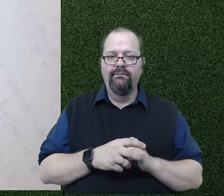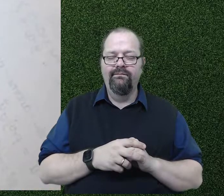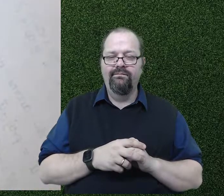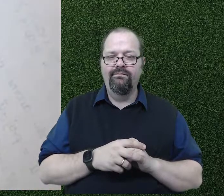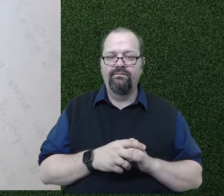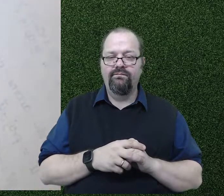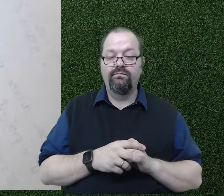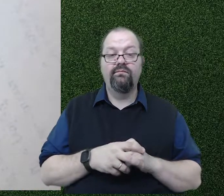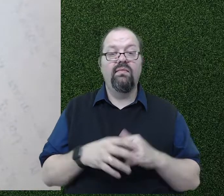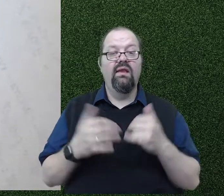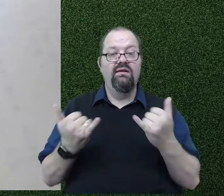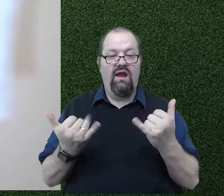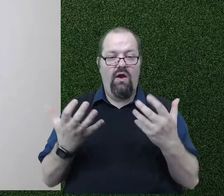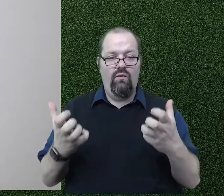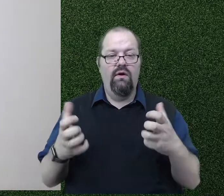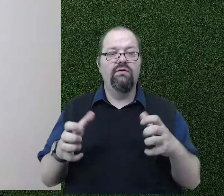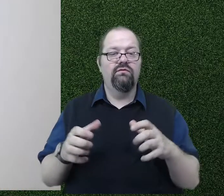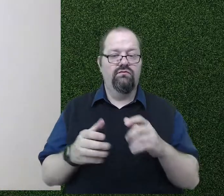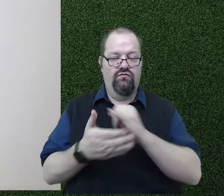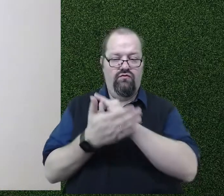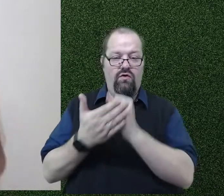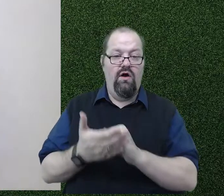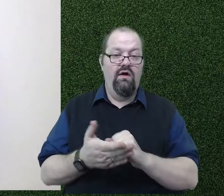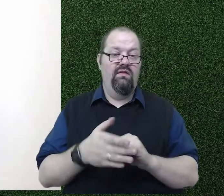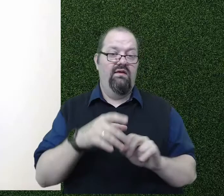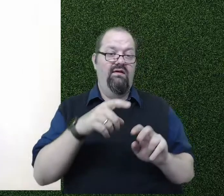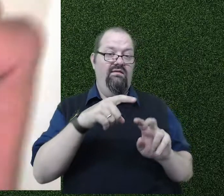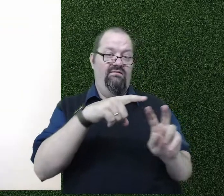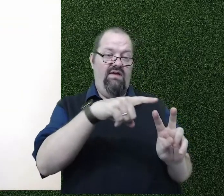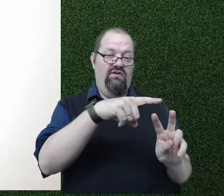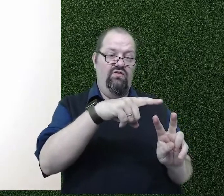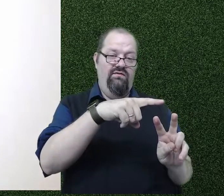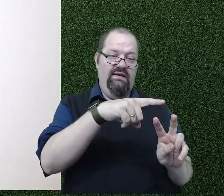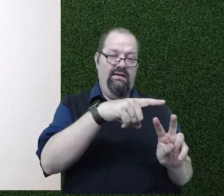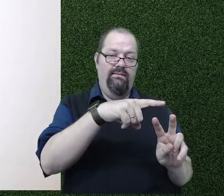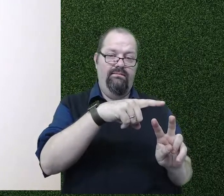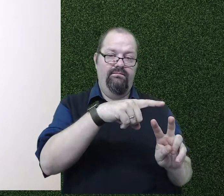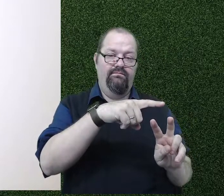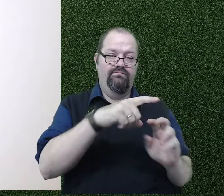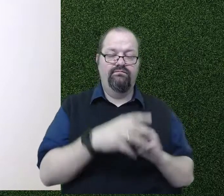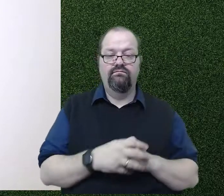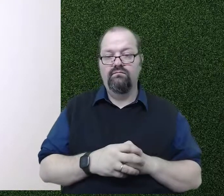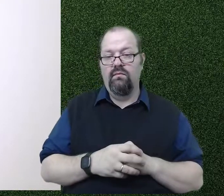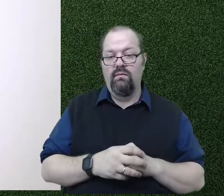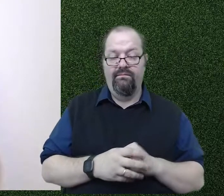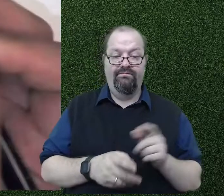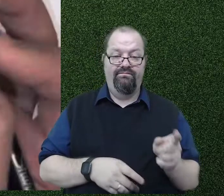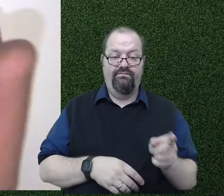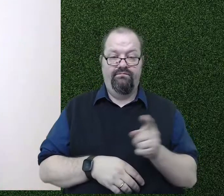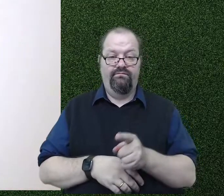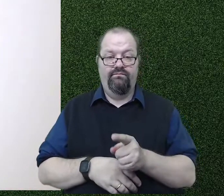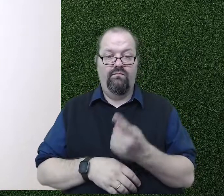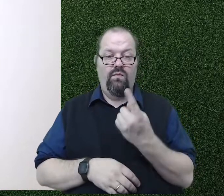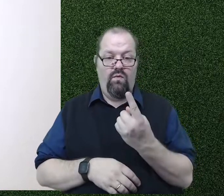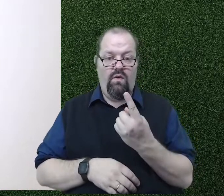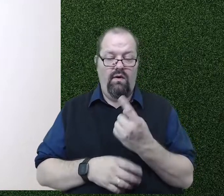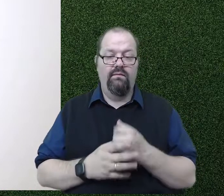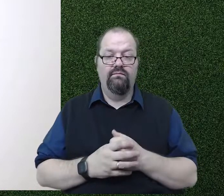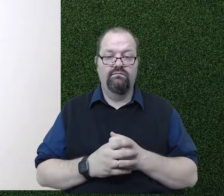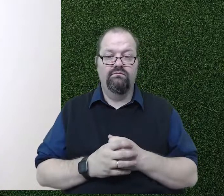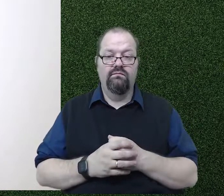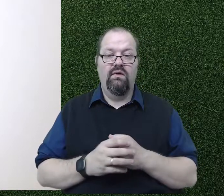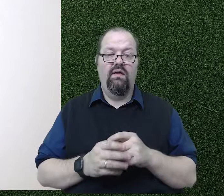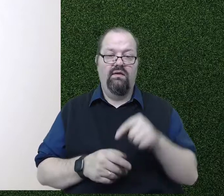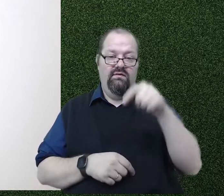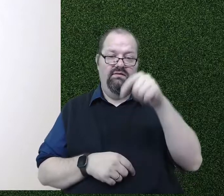And I also want to draw the vector v. This says go -1 unit in the x direction, and then down 4 units